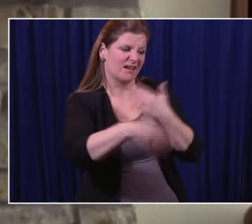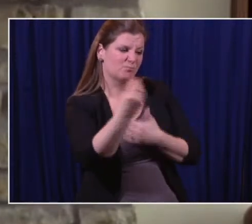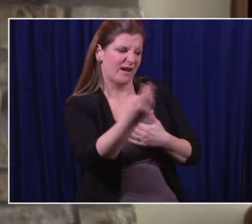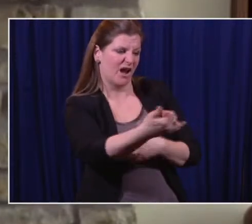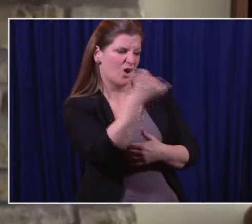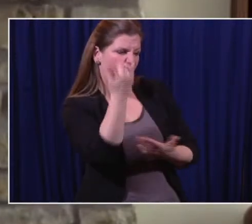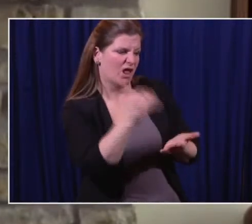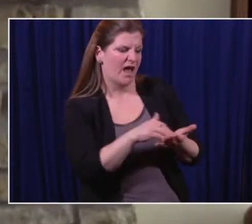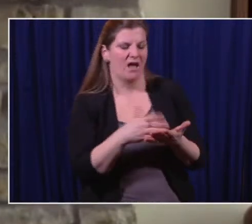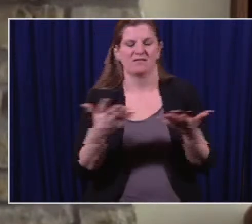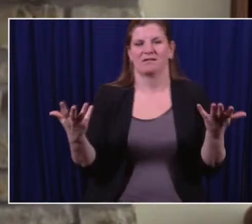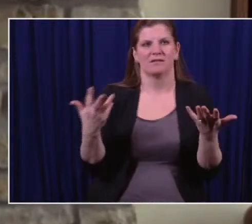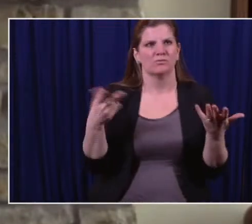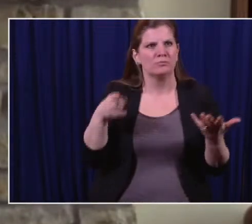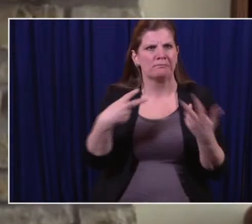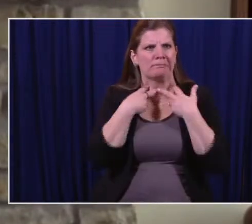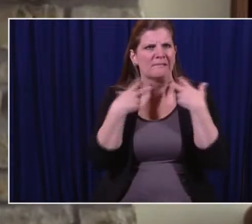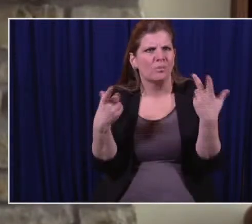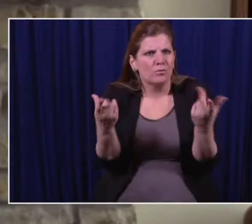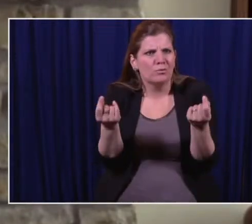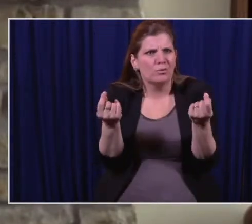her supposed to do?